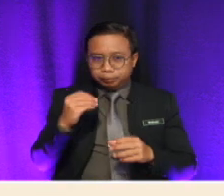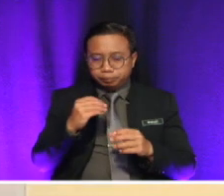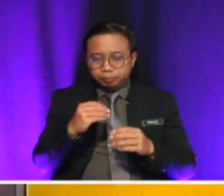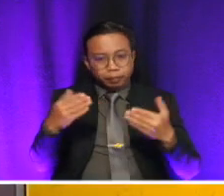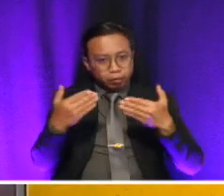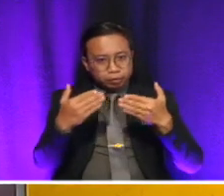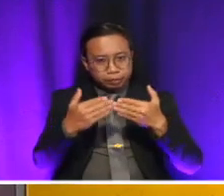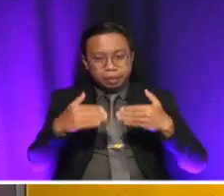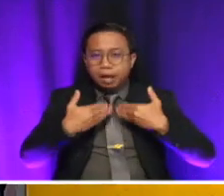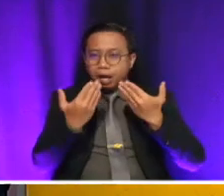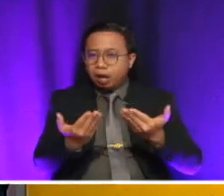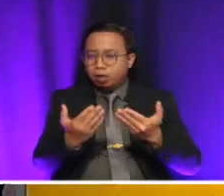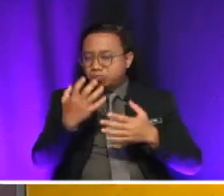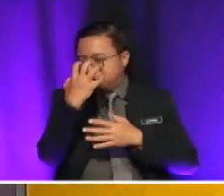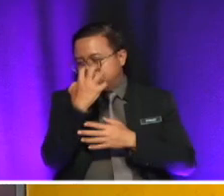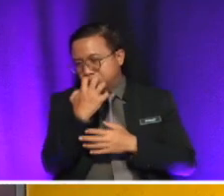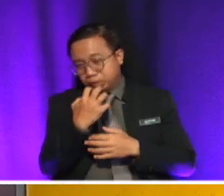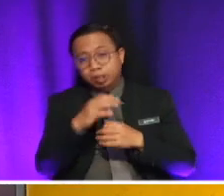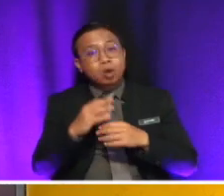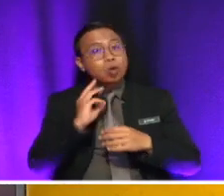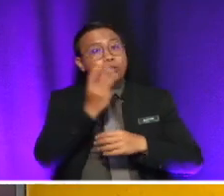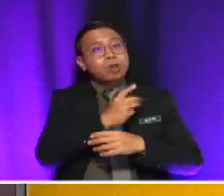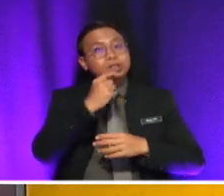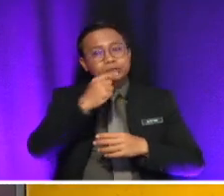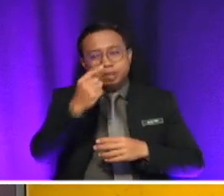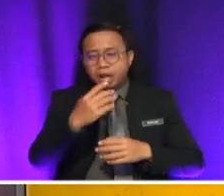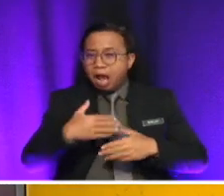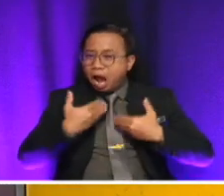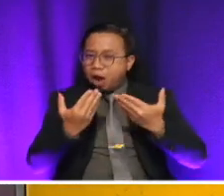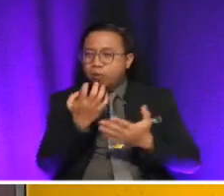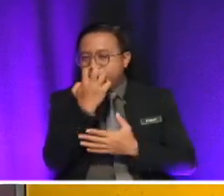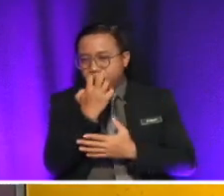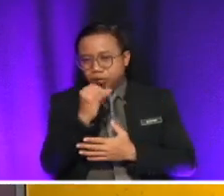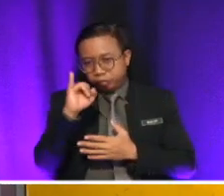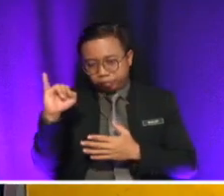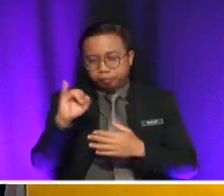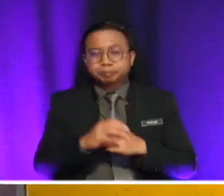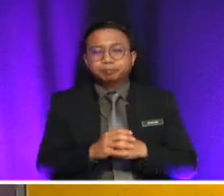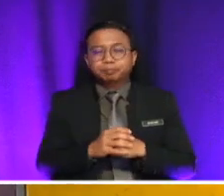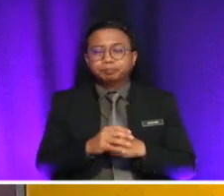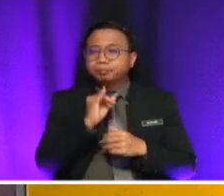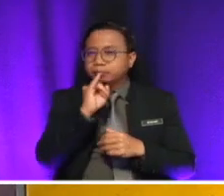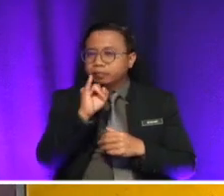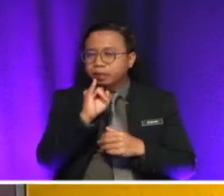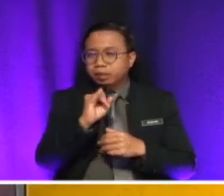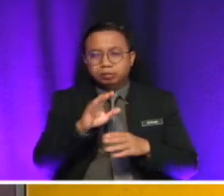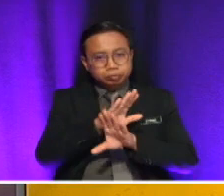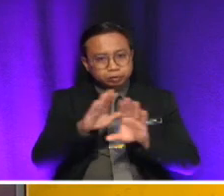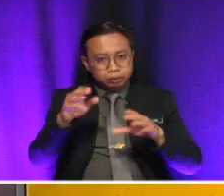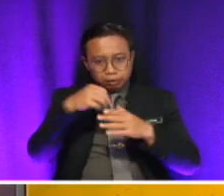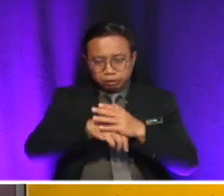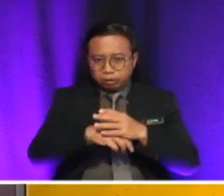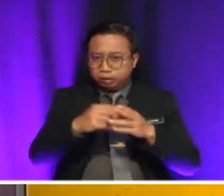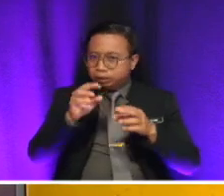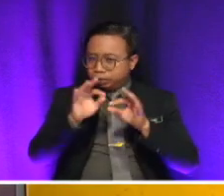continues with how annoying. So when we say how annoying, the idea of the annoyance is not stated in the sentence